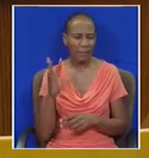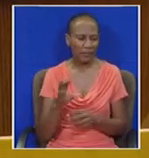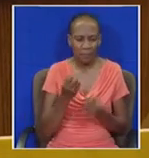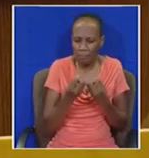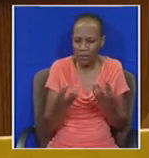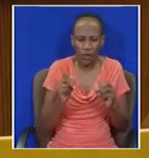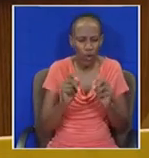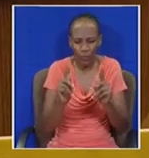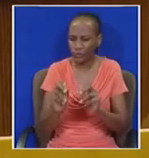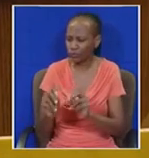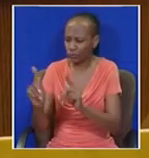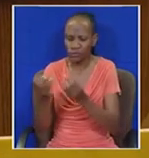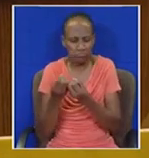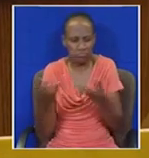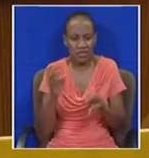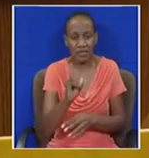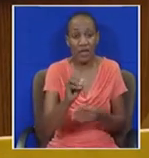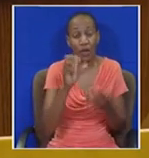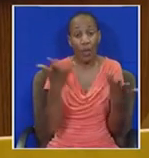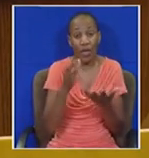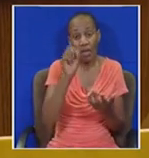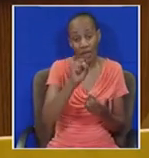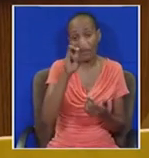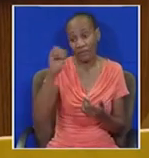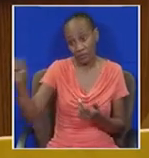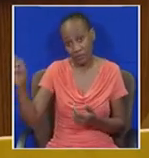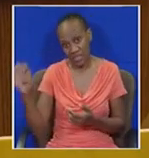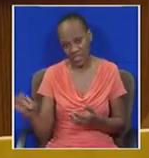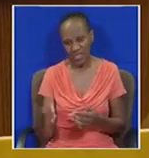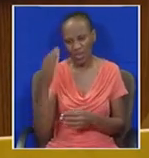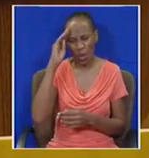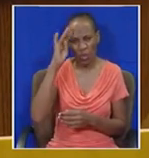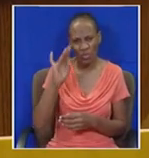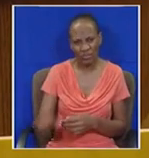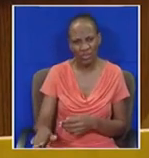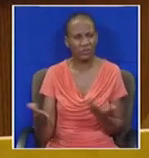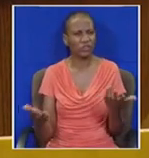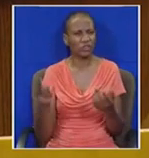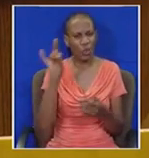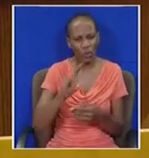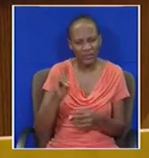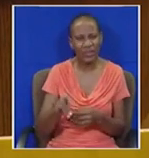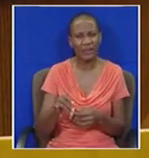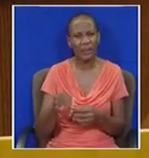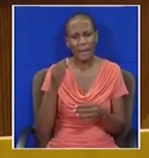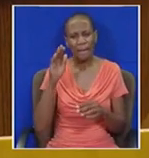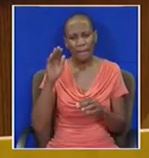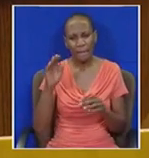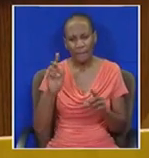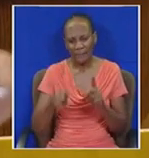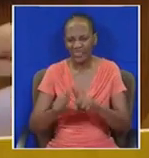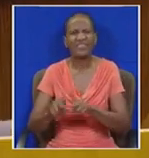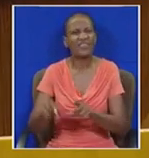many opportunities in the SMMEs. Guest houses, bed and breakfast, hotels, lodges, backpackers and the